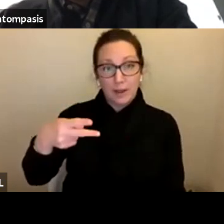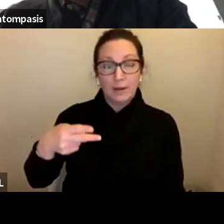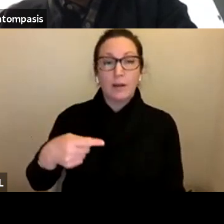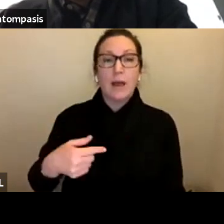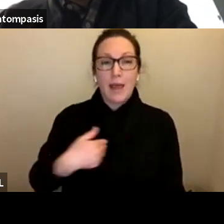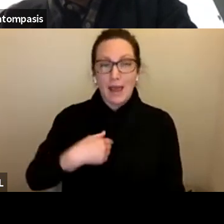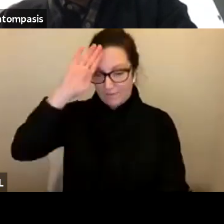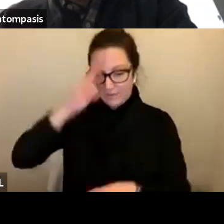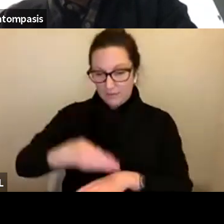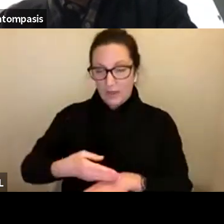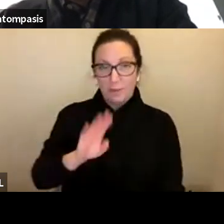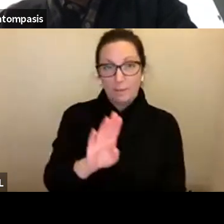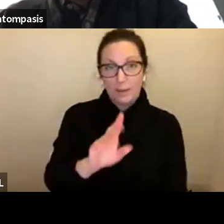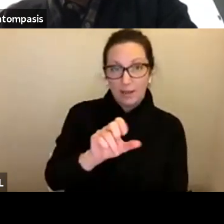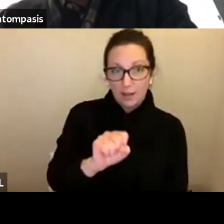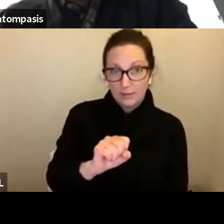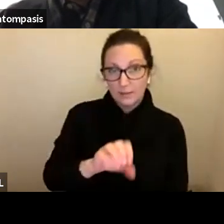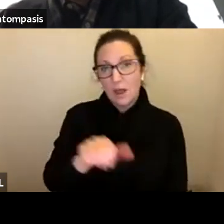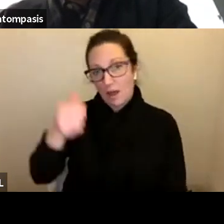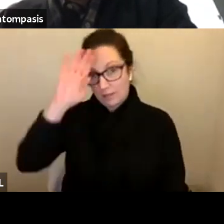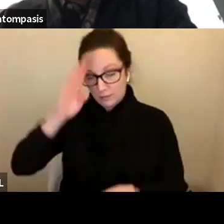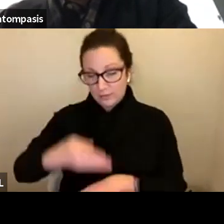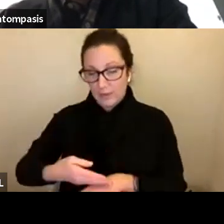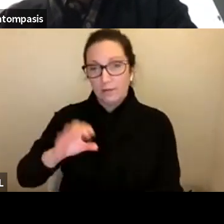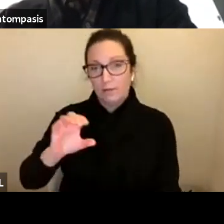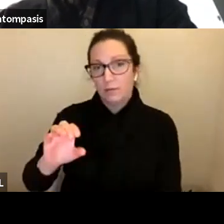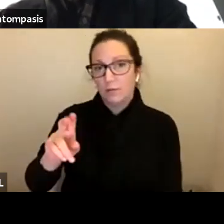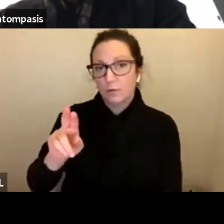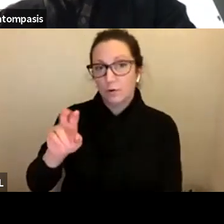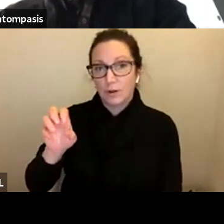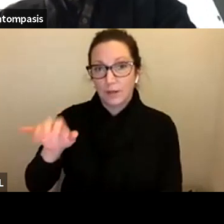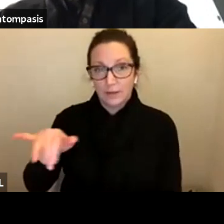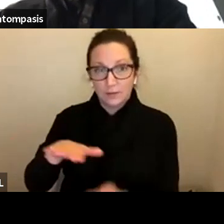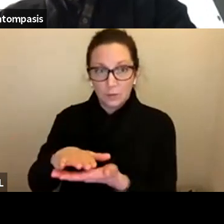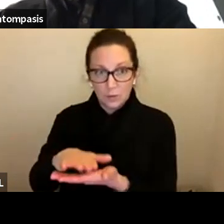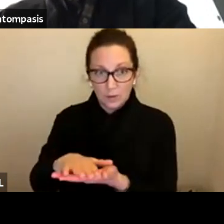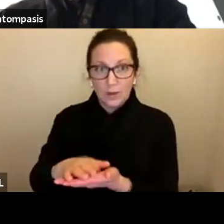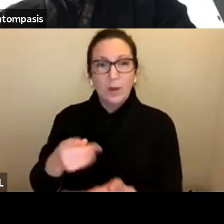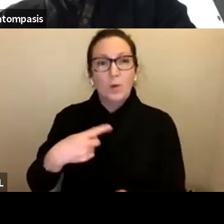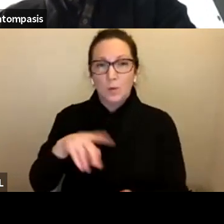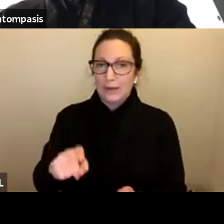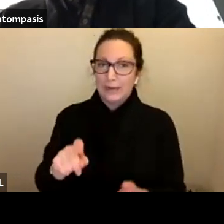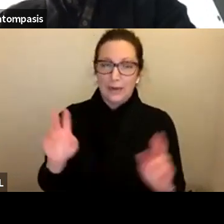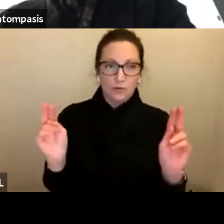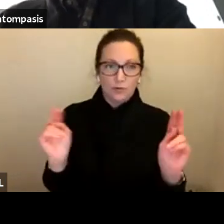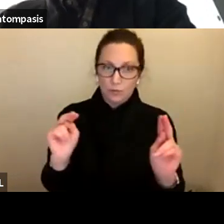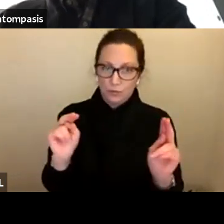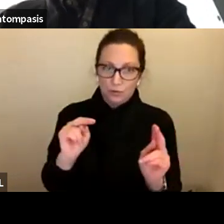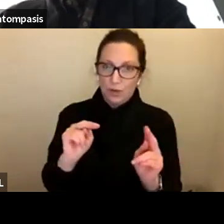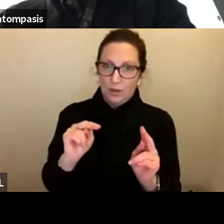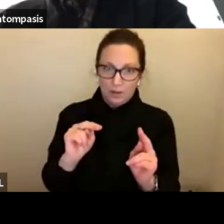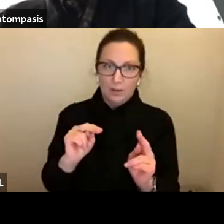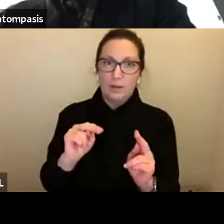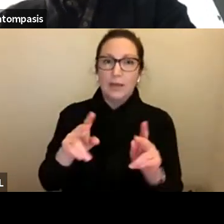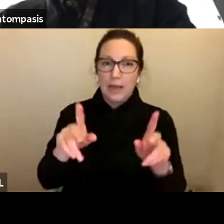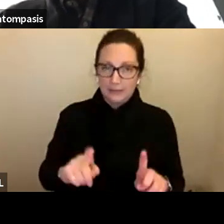son at BLS and also a son at the Curley School. We need to keep an objective exam for Boston's exam schools since grading